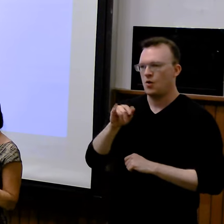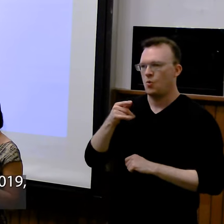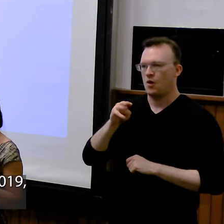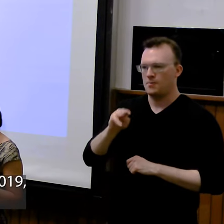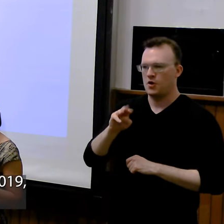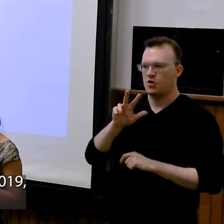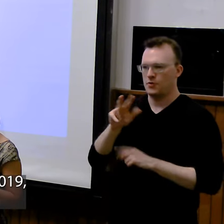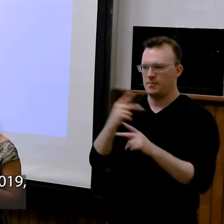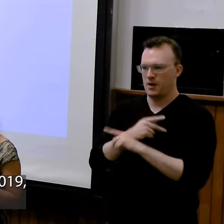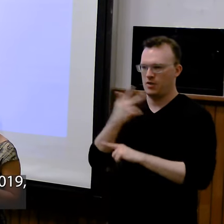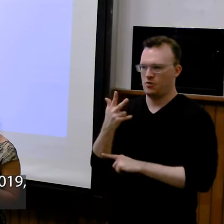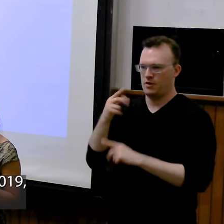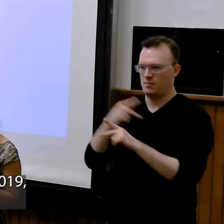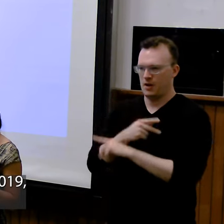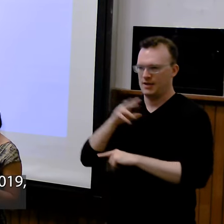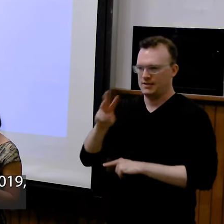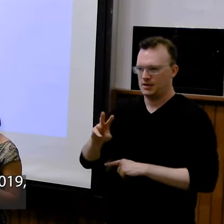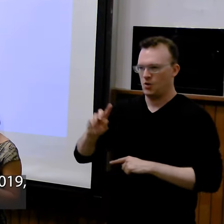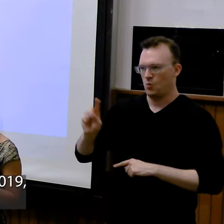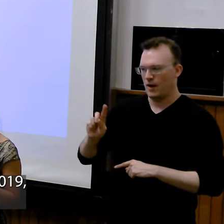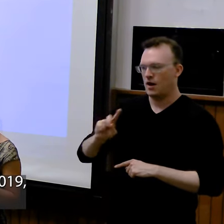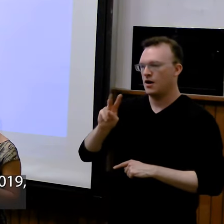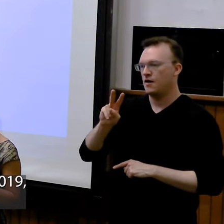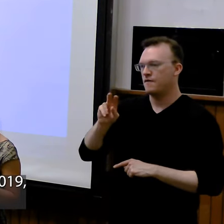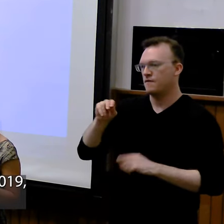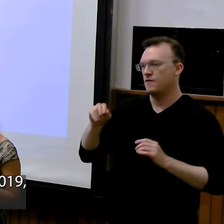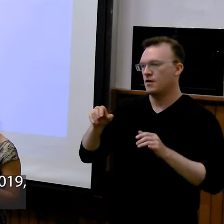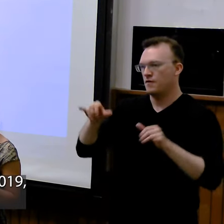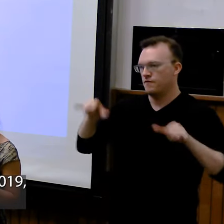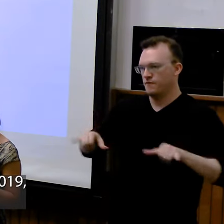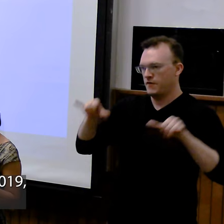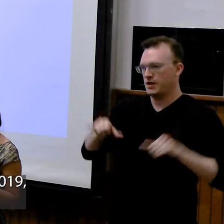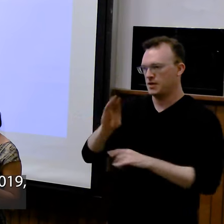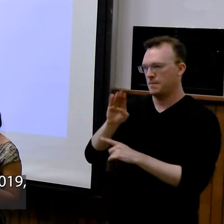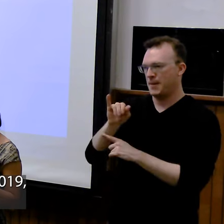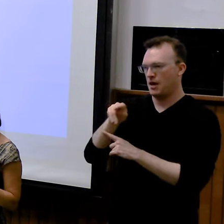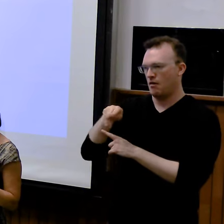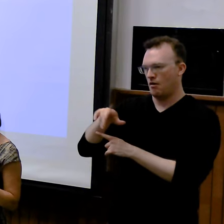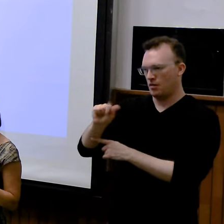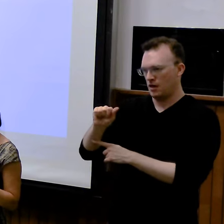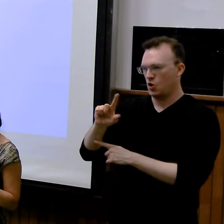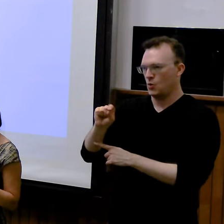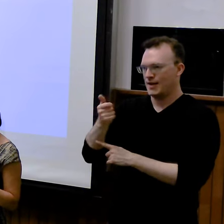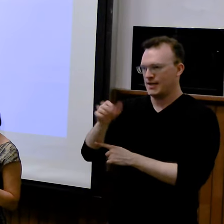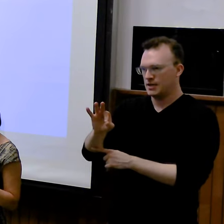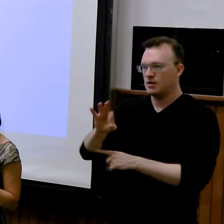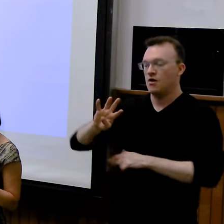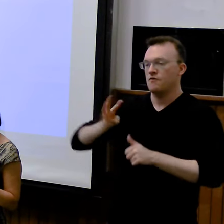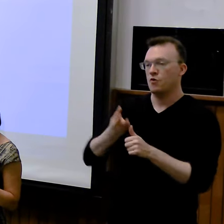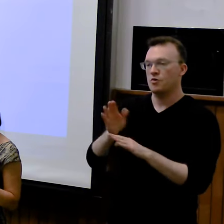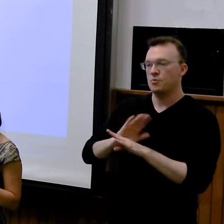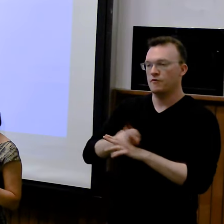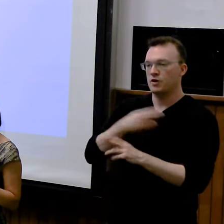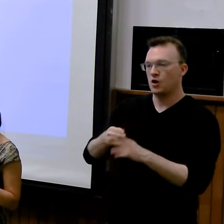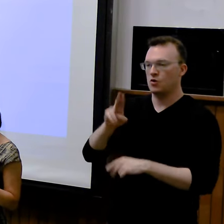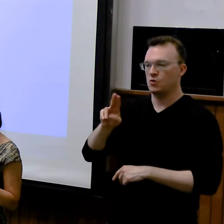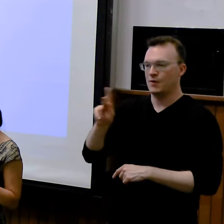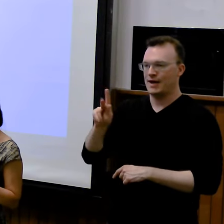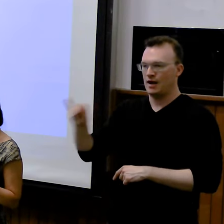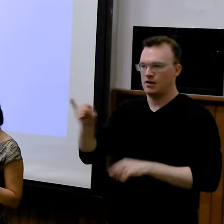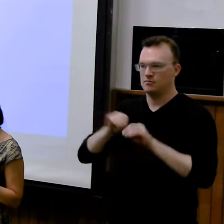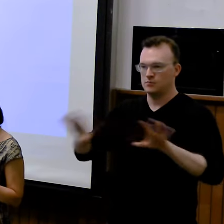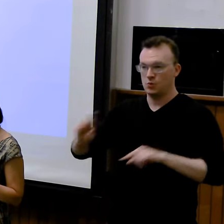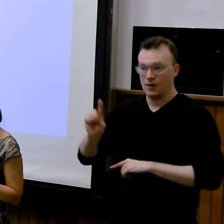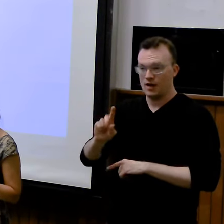mixed media installation at Venice Biennale 2019. And she is releasing her 4th feature film, UKI, at